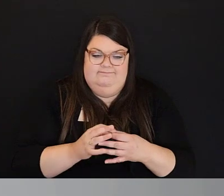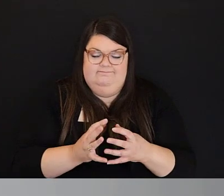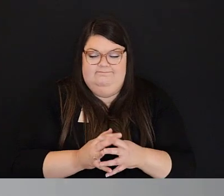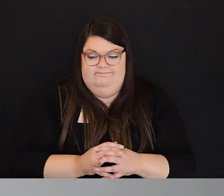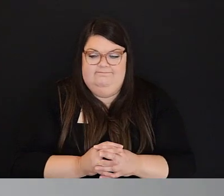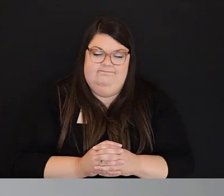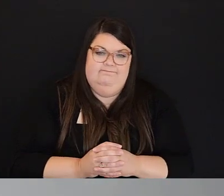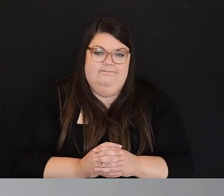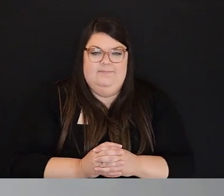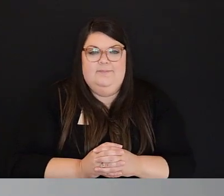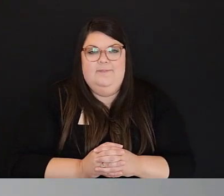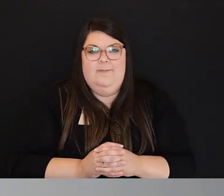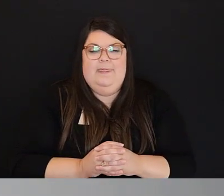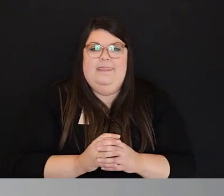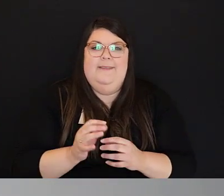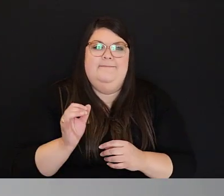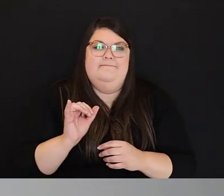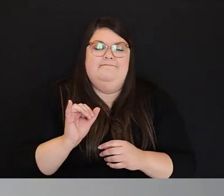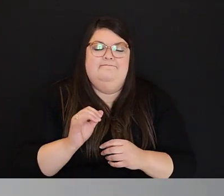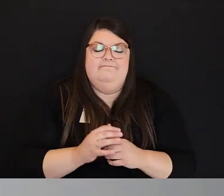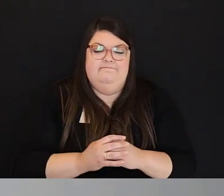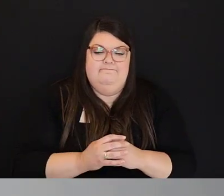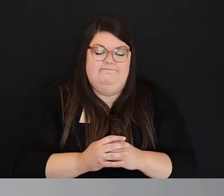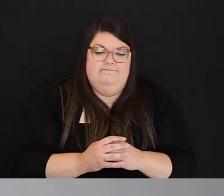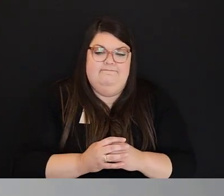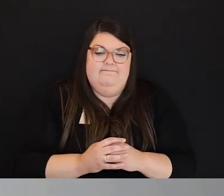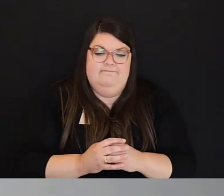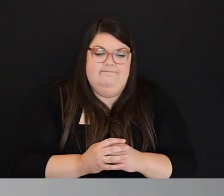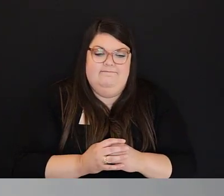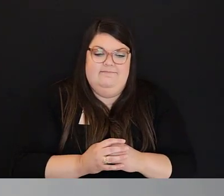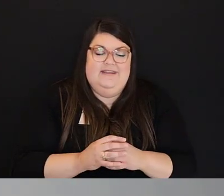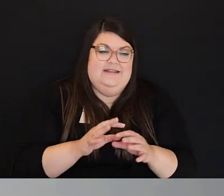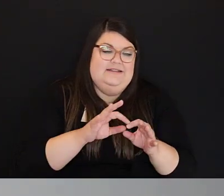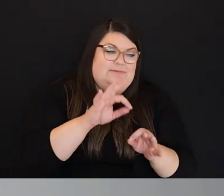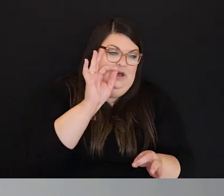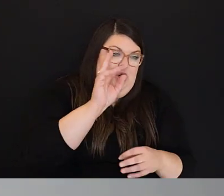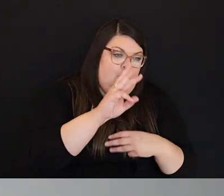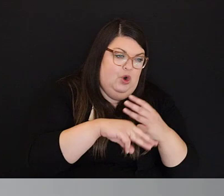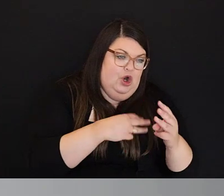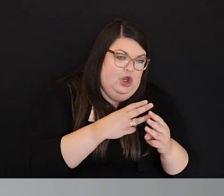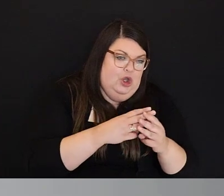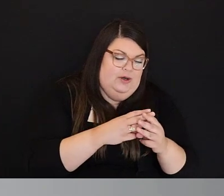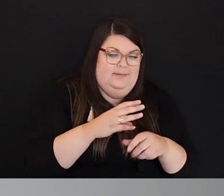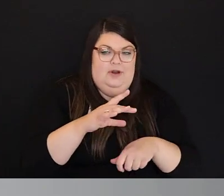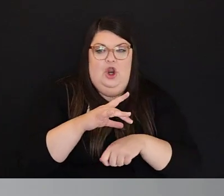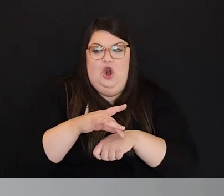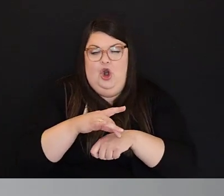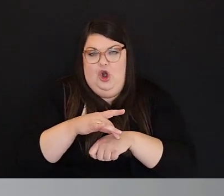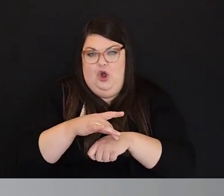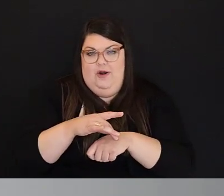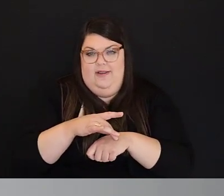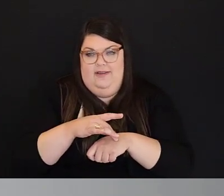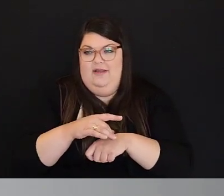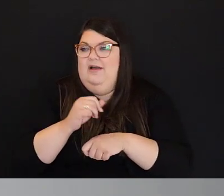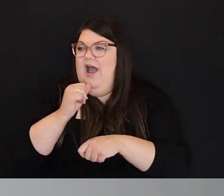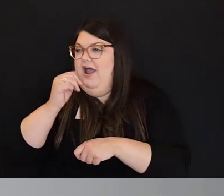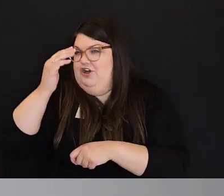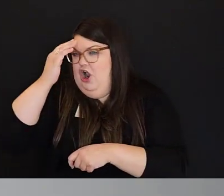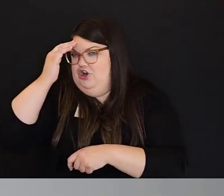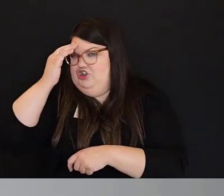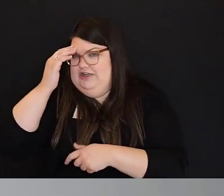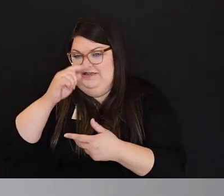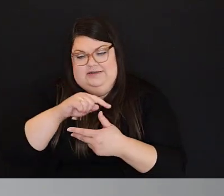you know, it can be like the spirit world, the earthly realm, the unconscious. It can